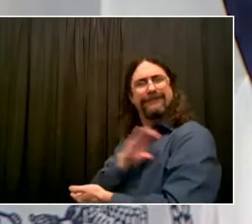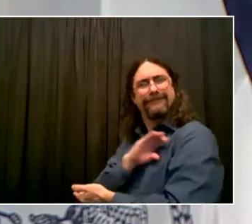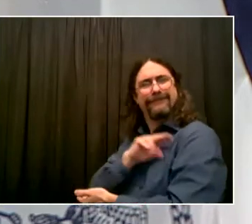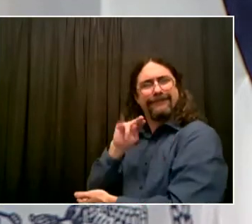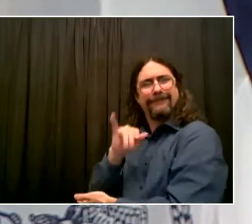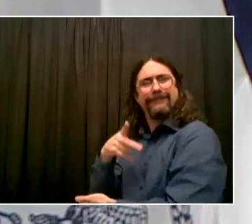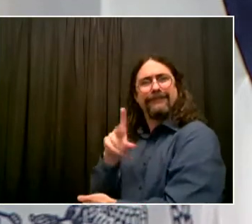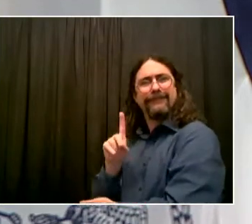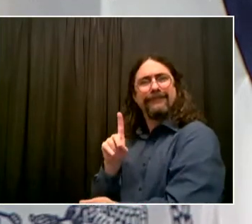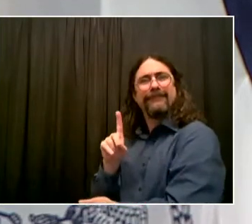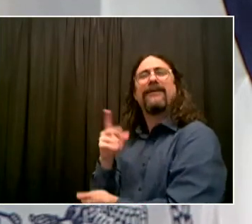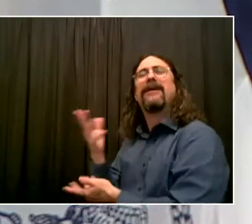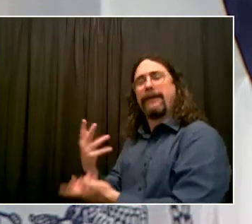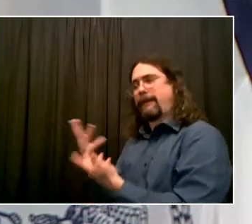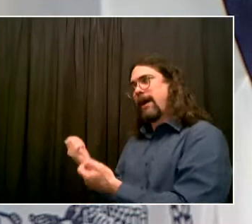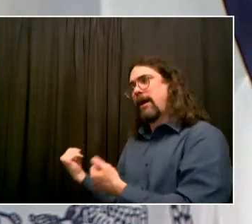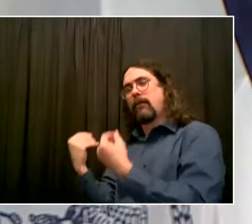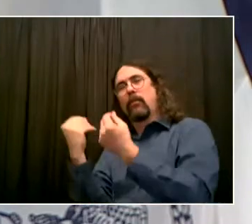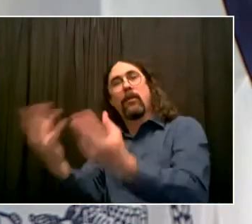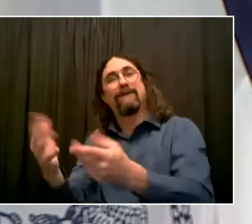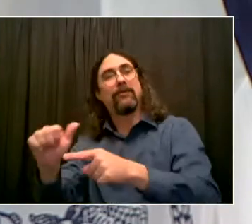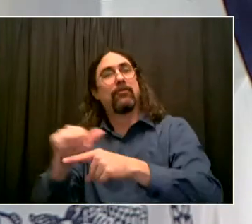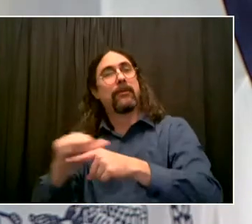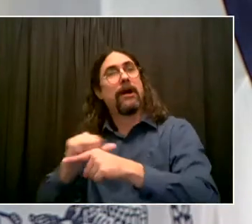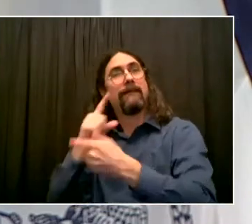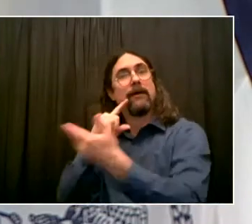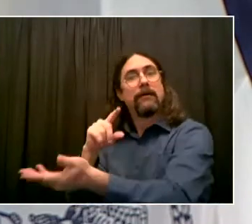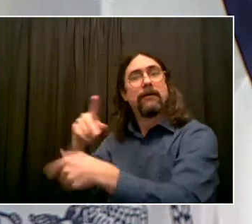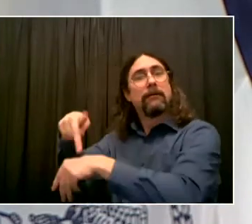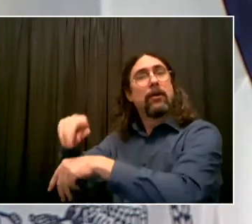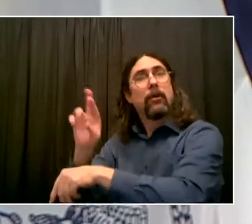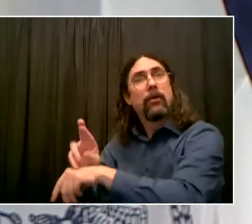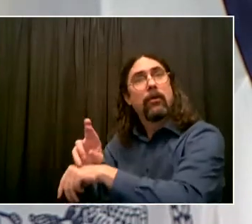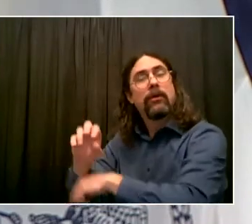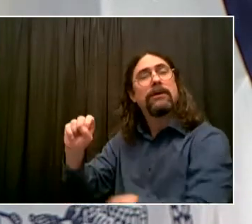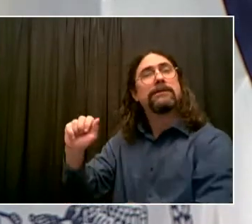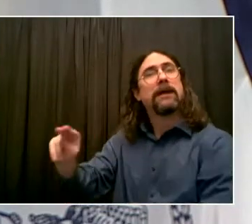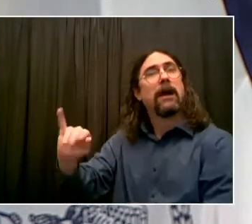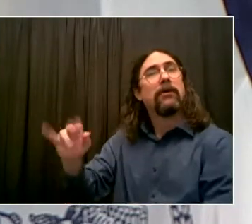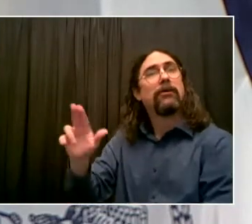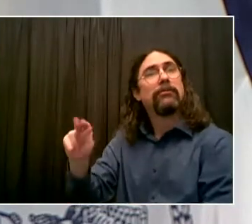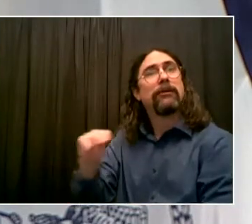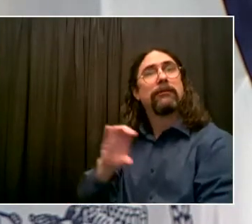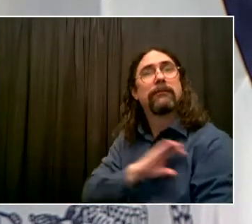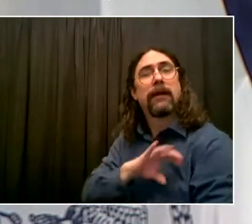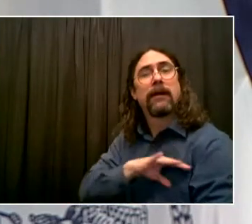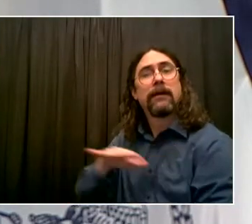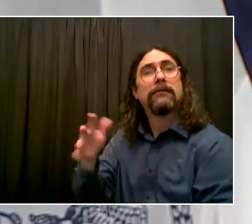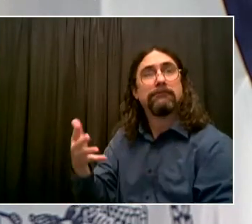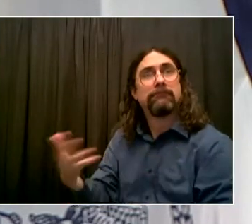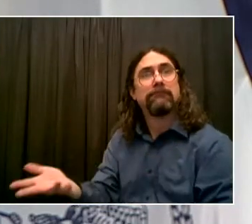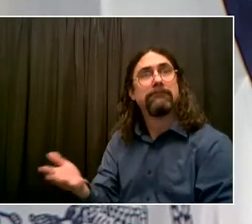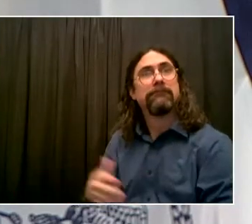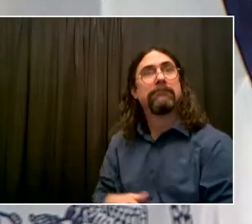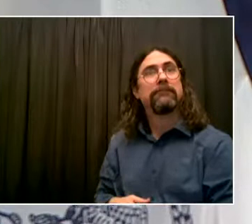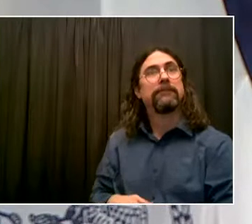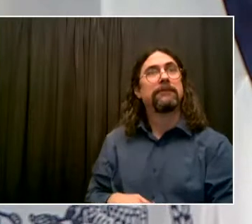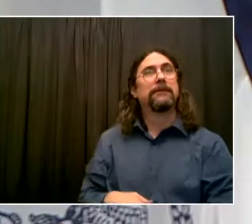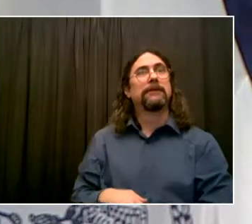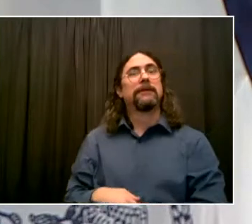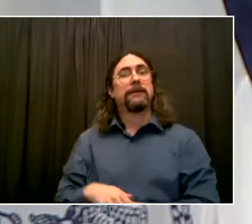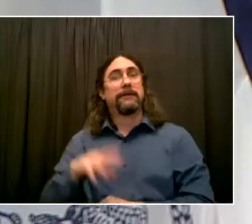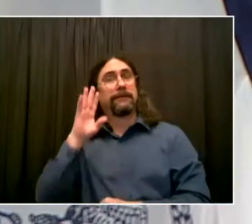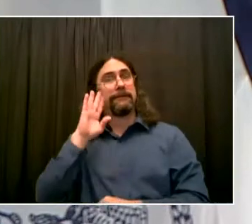500th anniversary of the founding of San Juan in September. And that is an opportunity to remind New Yorkers and people all